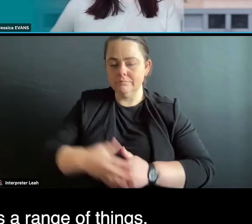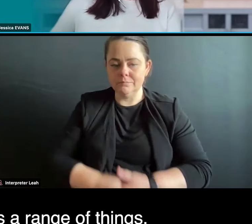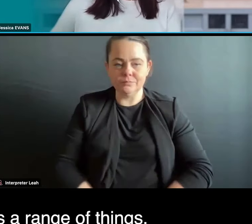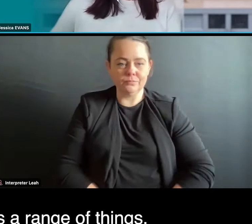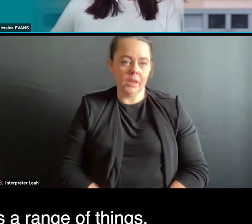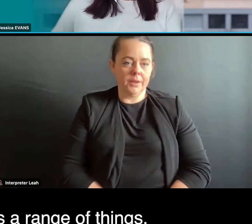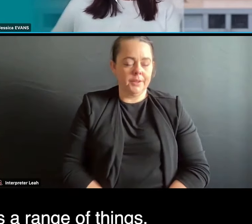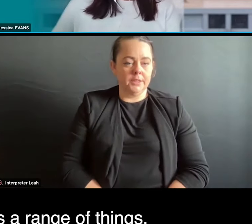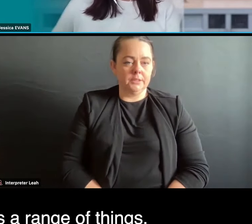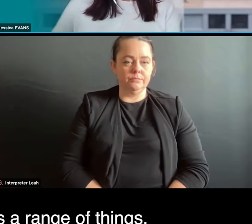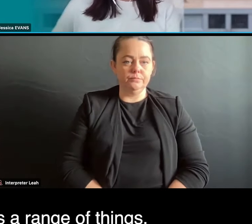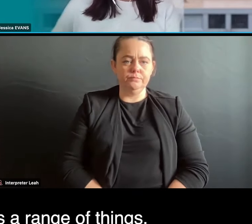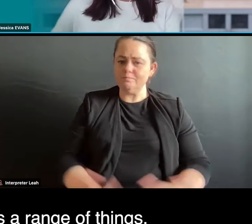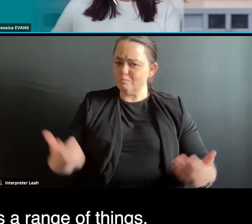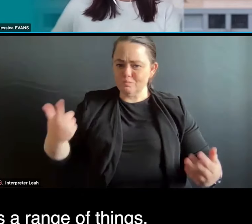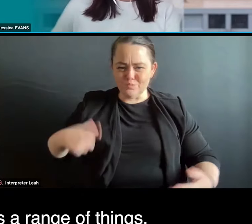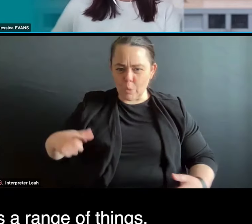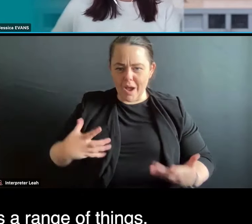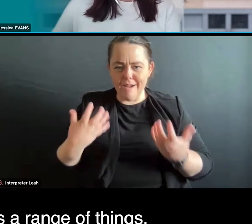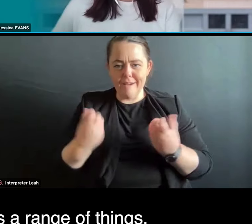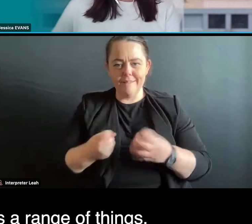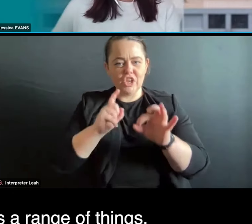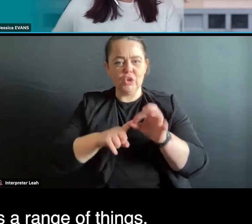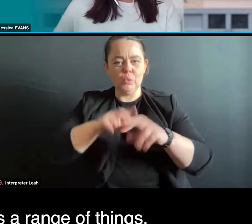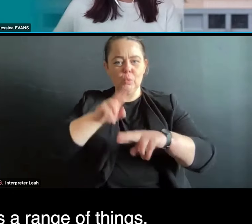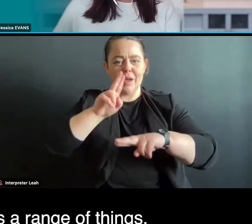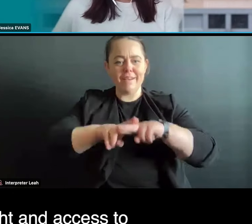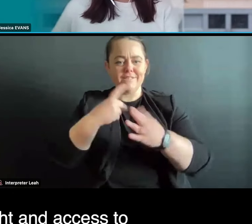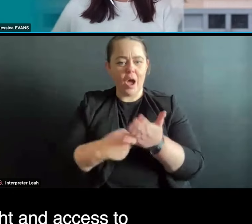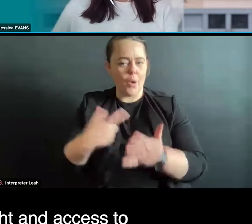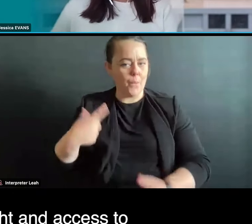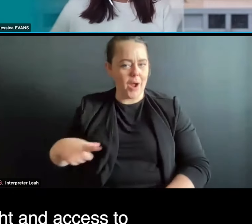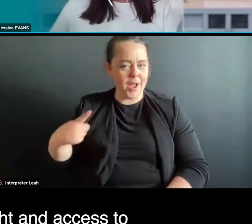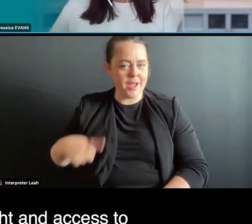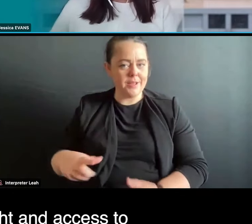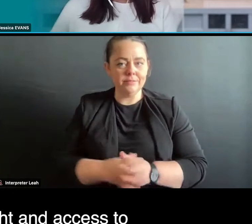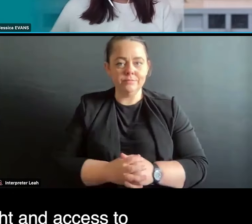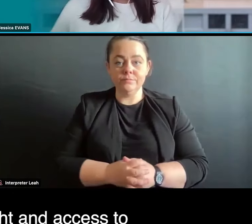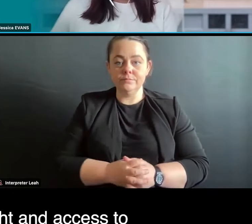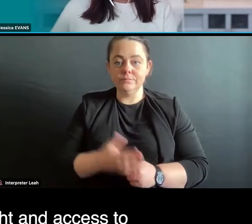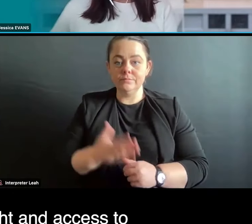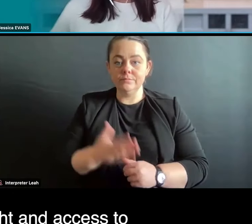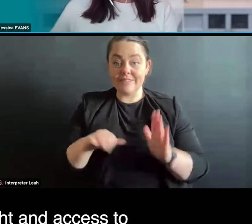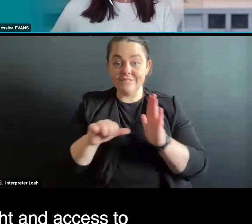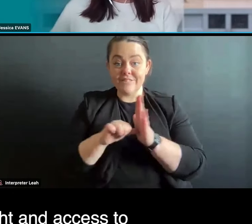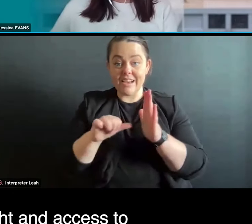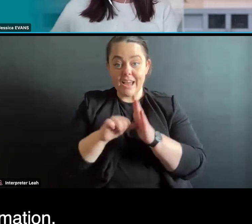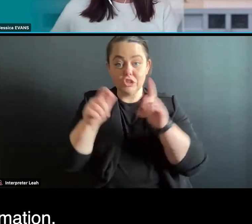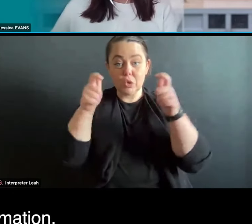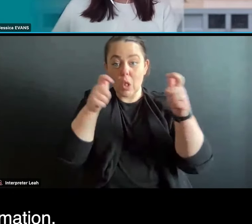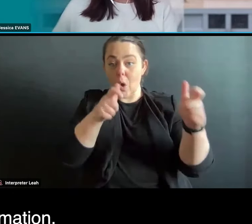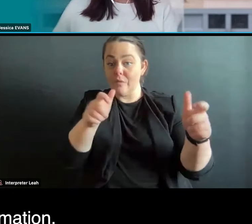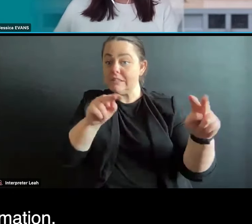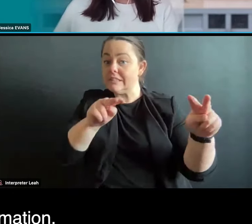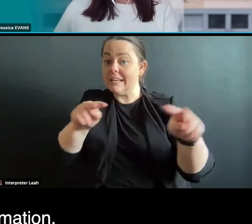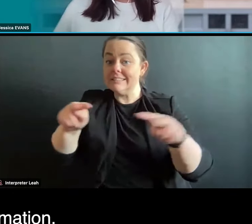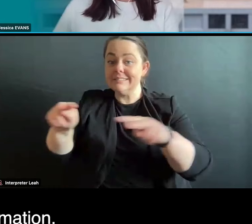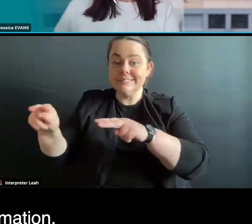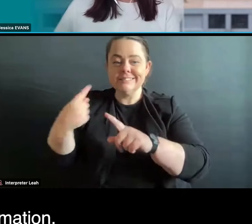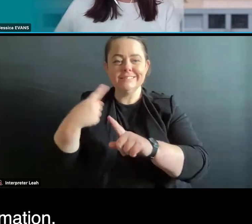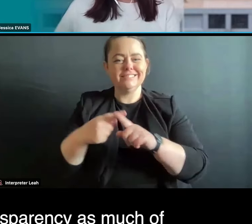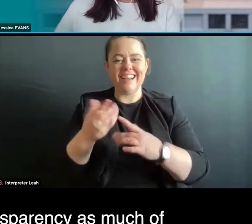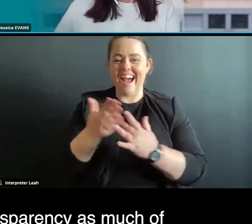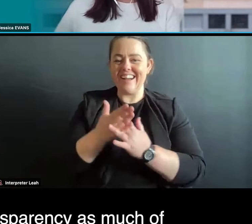So the purpose of the QFR is a range of things. It's about financial oversight and access to more timely